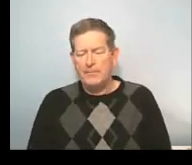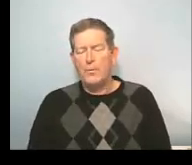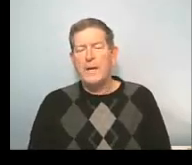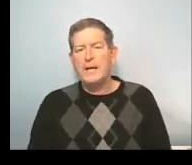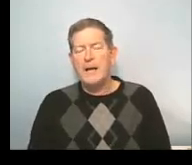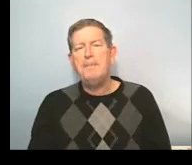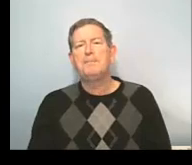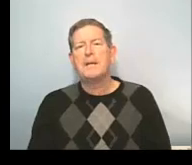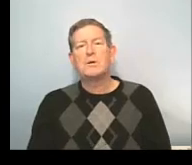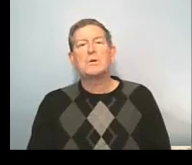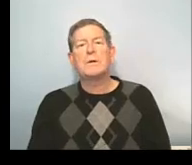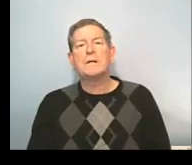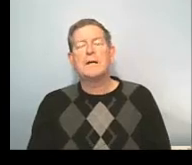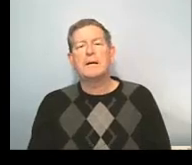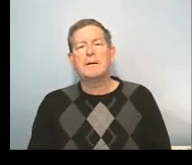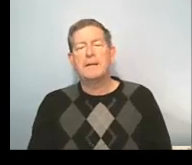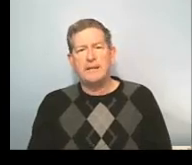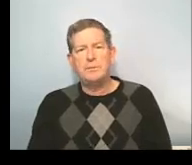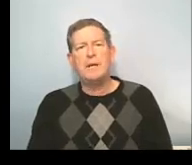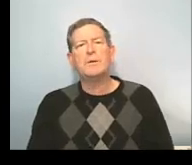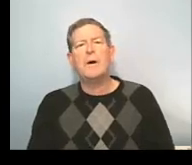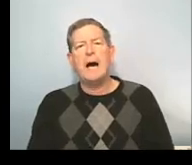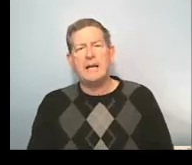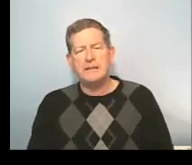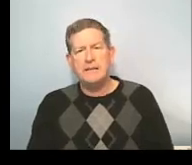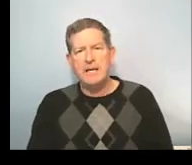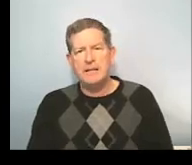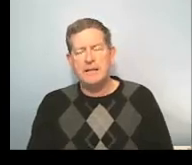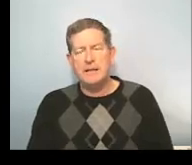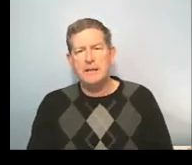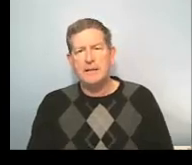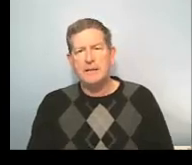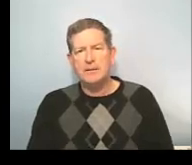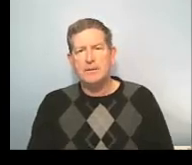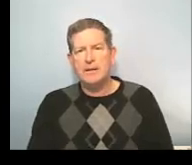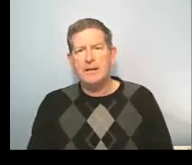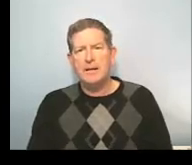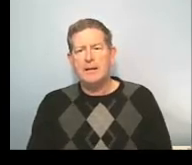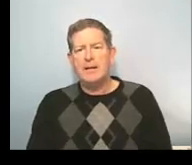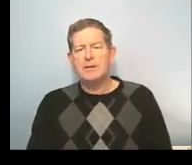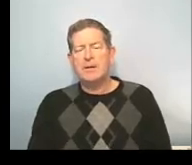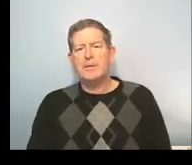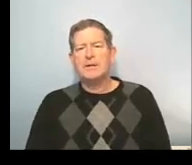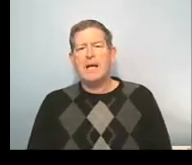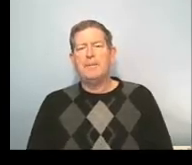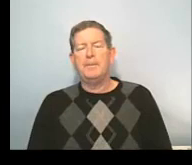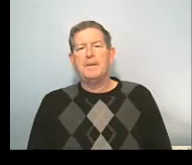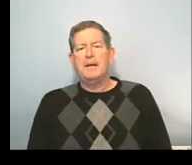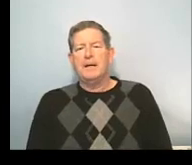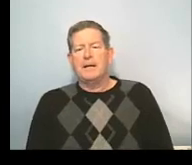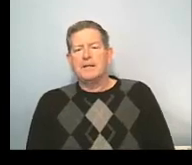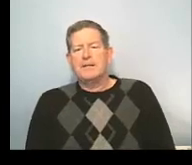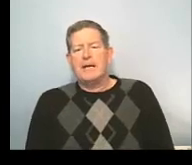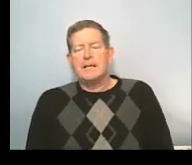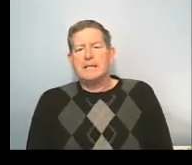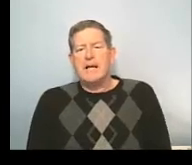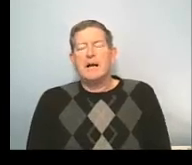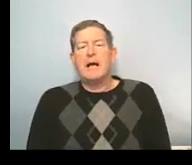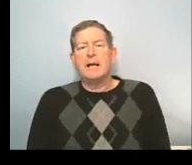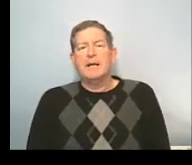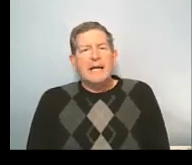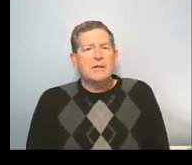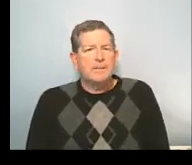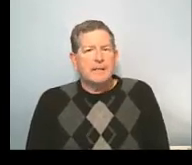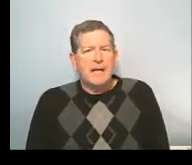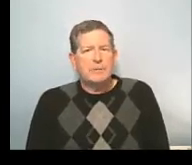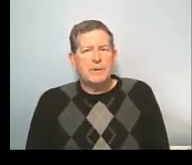a.m. for waking up. So me despierto a las 7. Okay? Here's another example. Let's say at 10